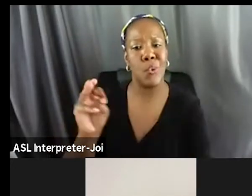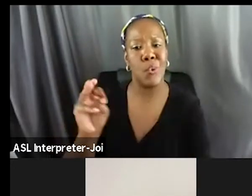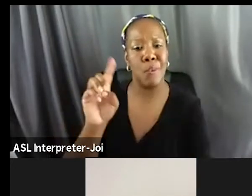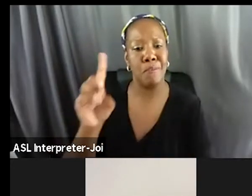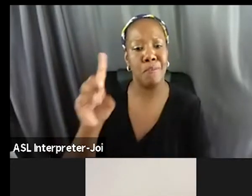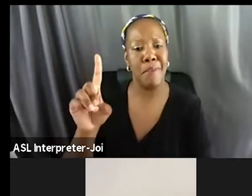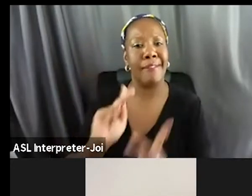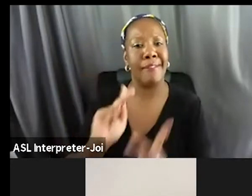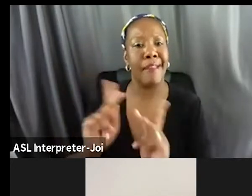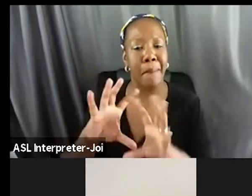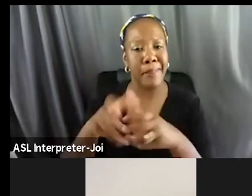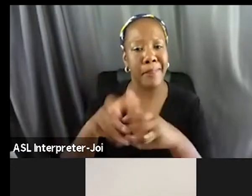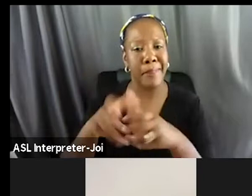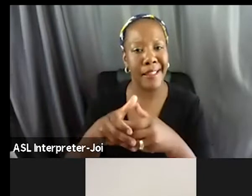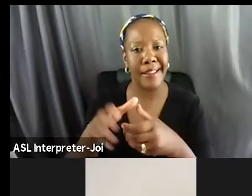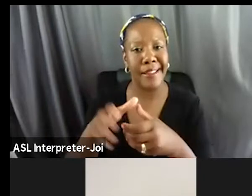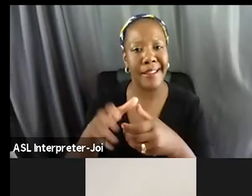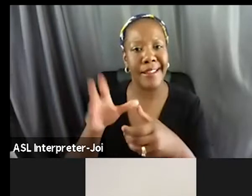for being here as well.